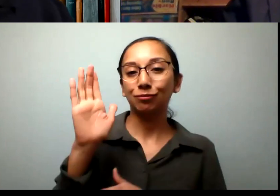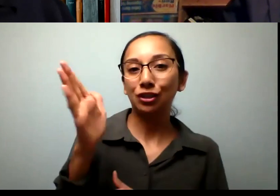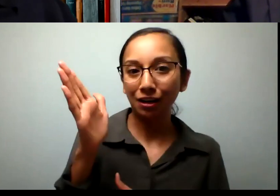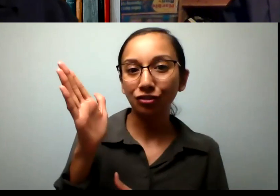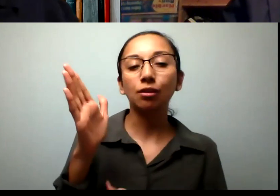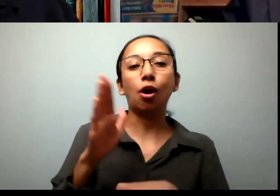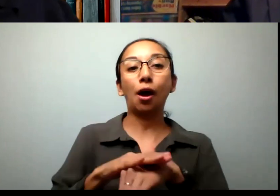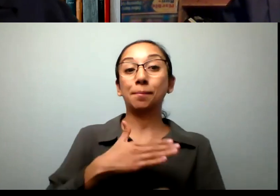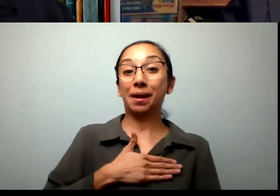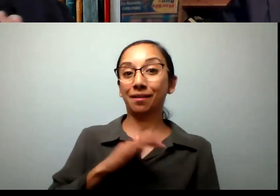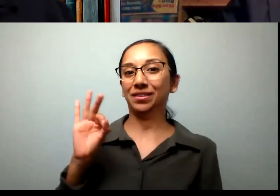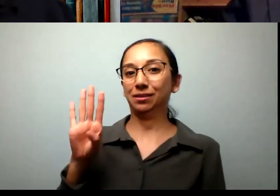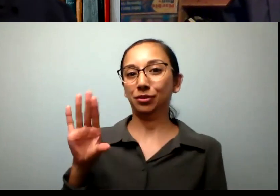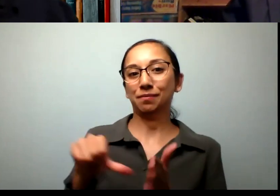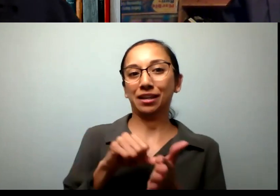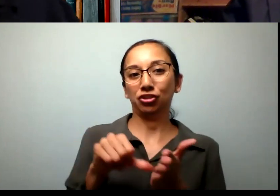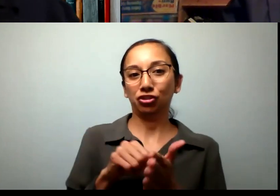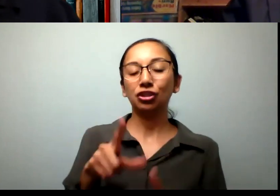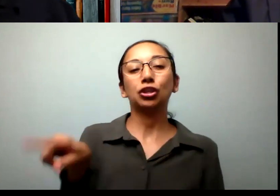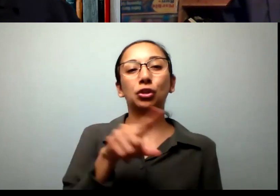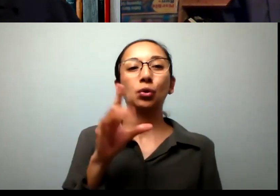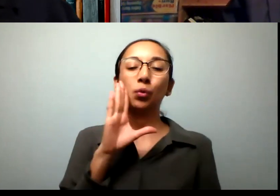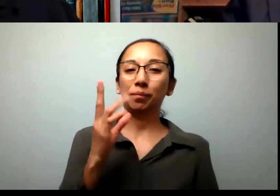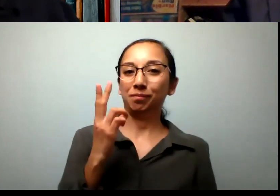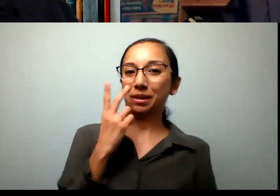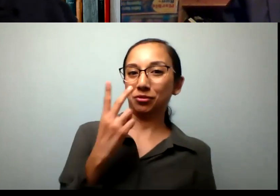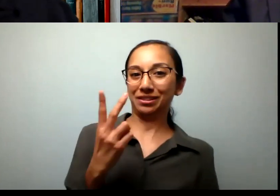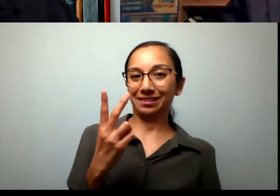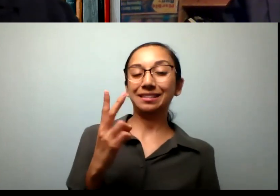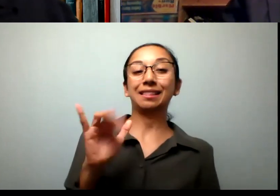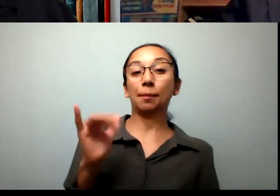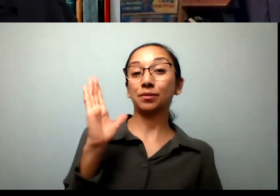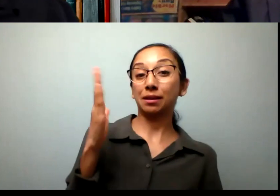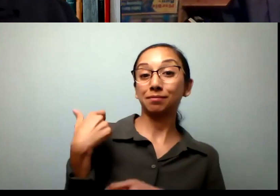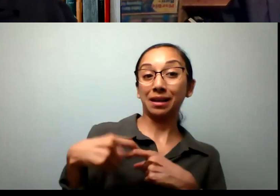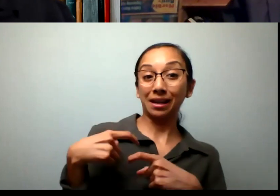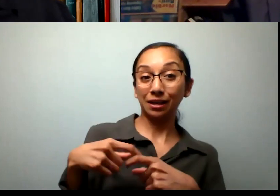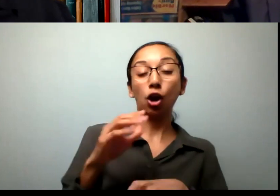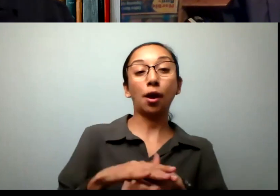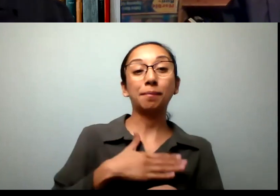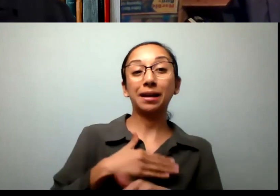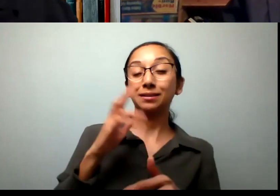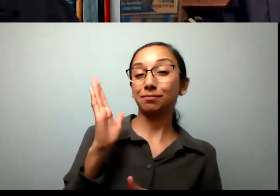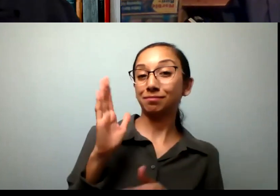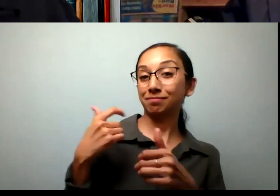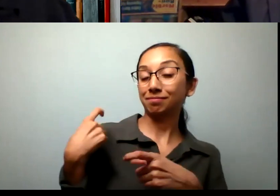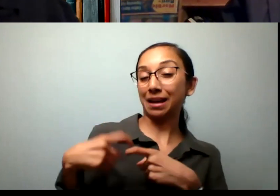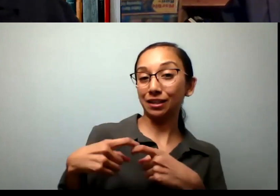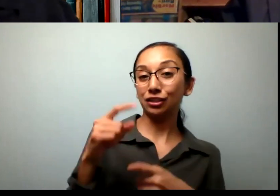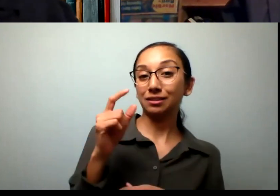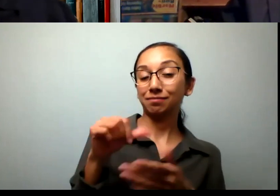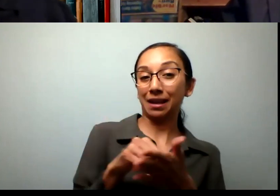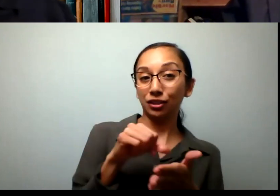my Facebook page, and you'll be able to find the presentation in Spanish on my Spanish page, Schmerelson